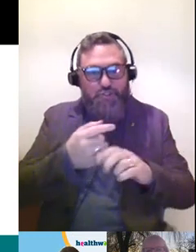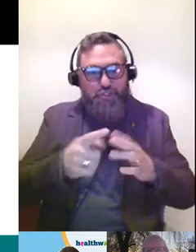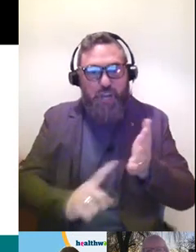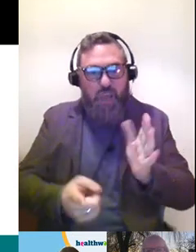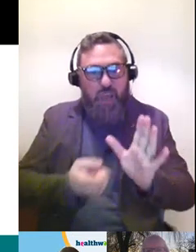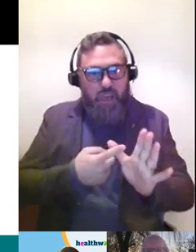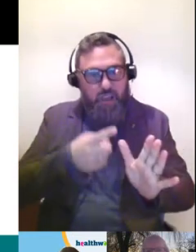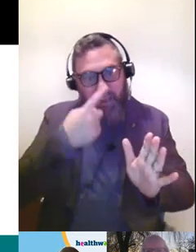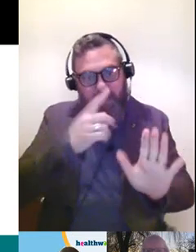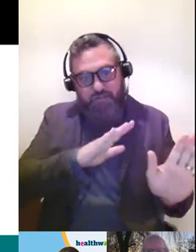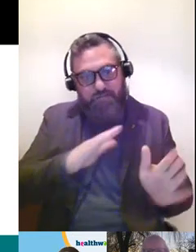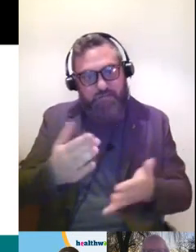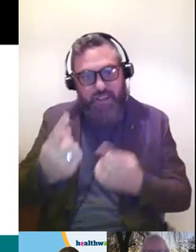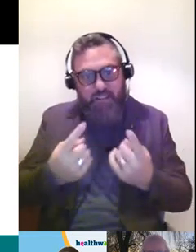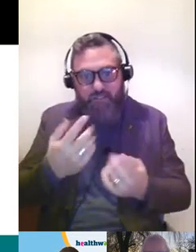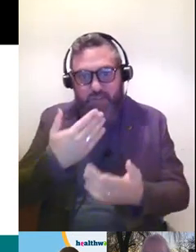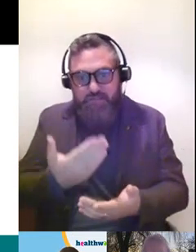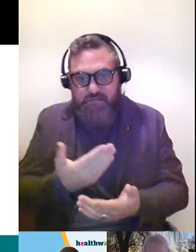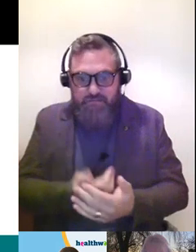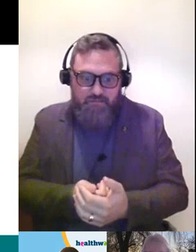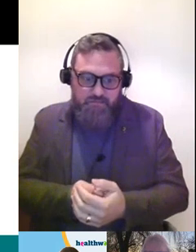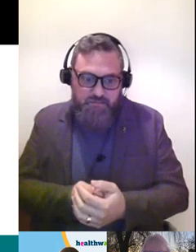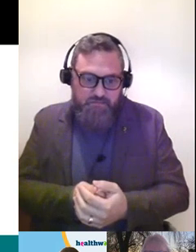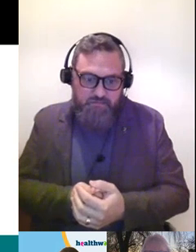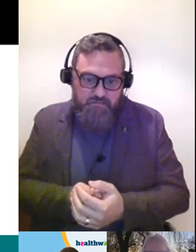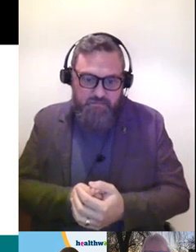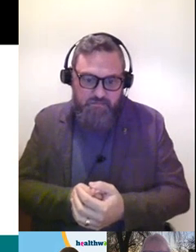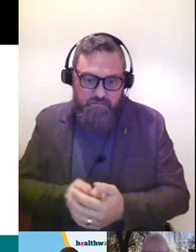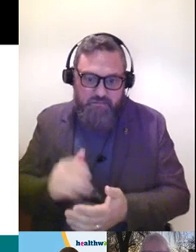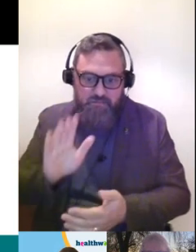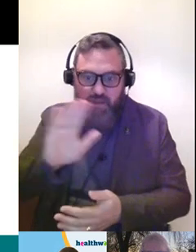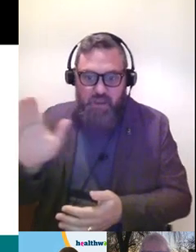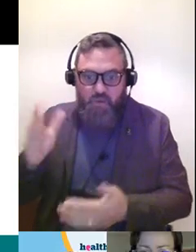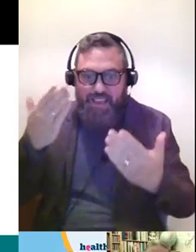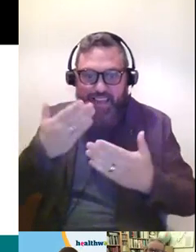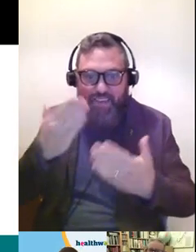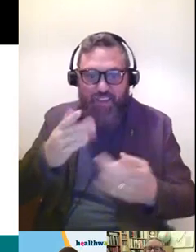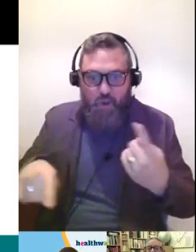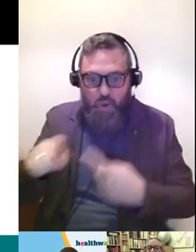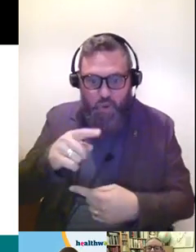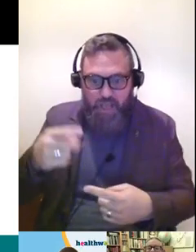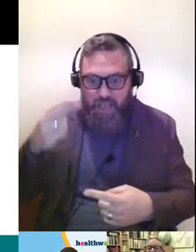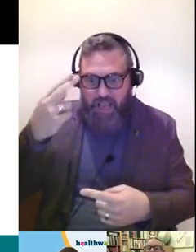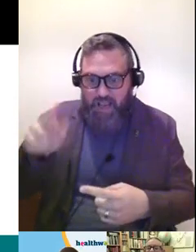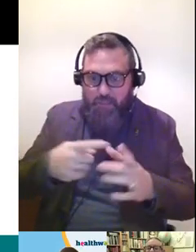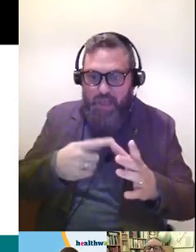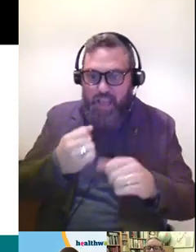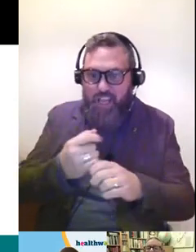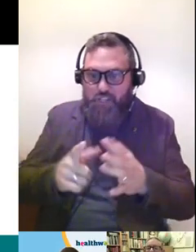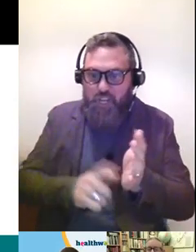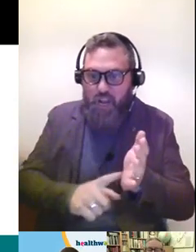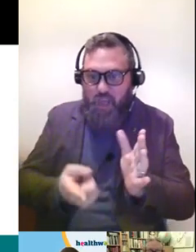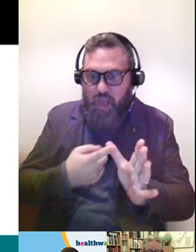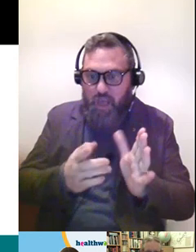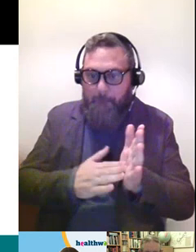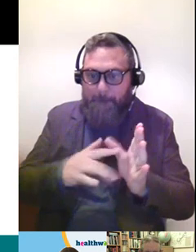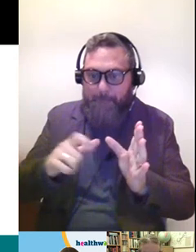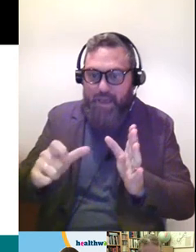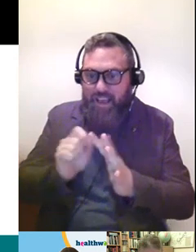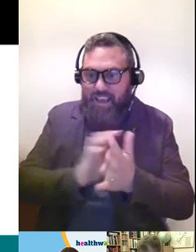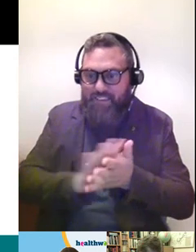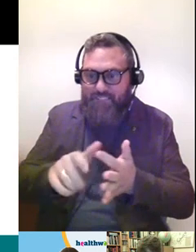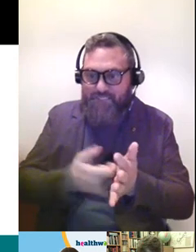are you okay to introduce yourself, please? Hello. Yes. Good evening, everybody. My name's Angela McPherson. I'm